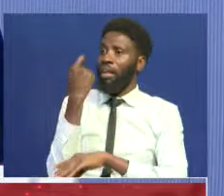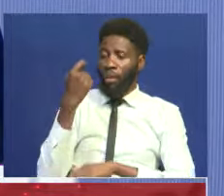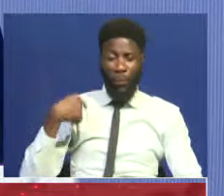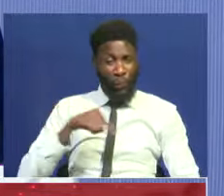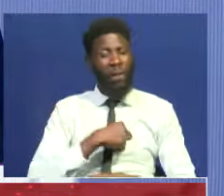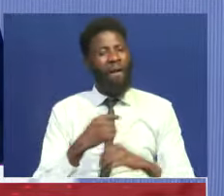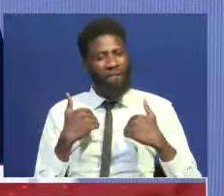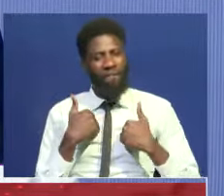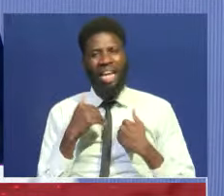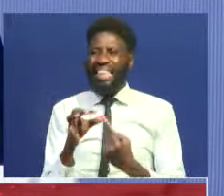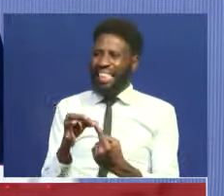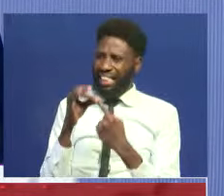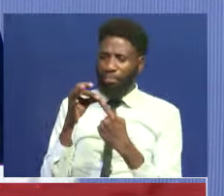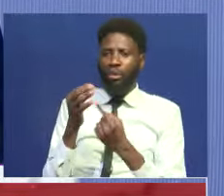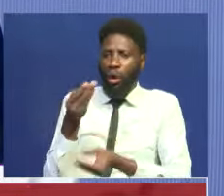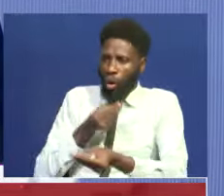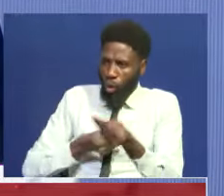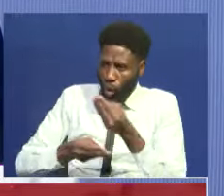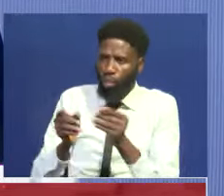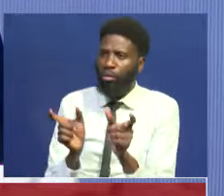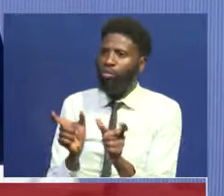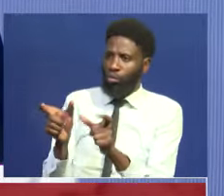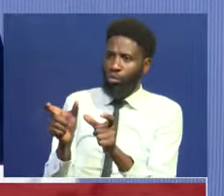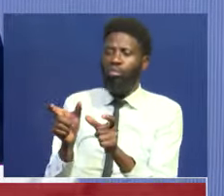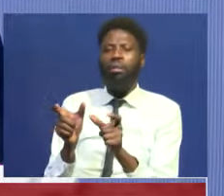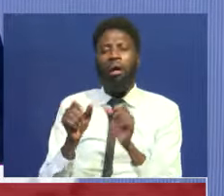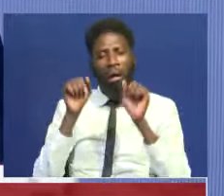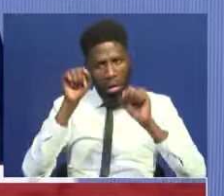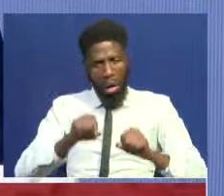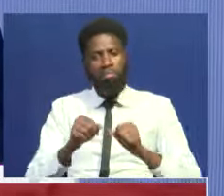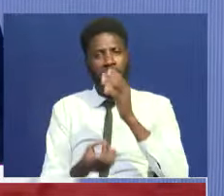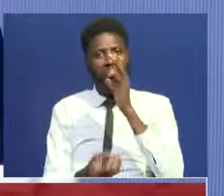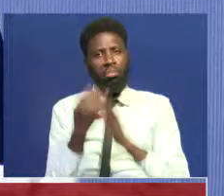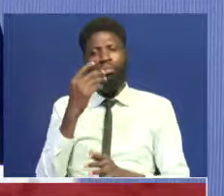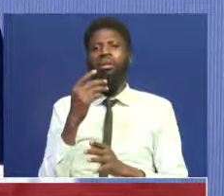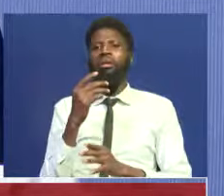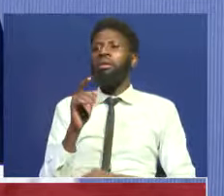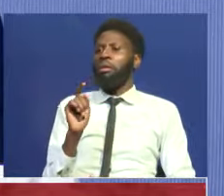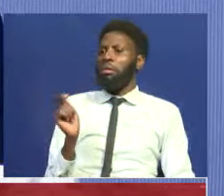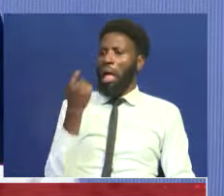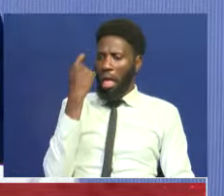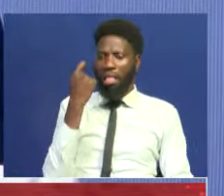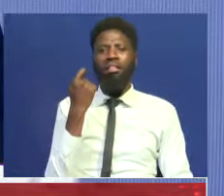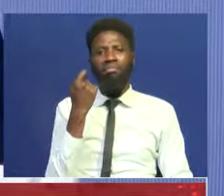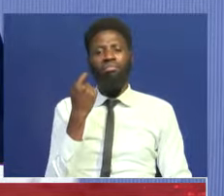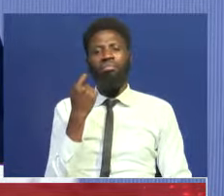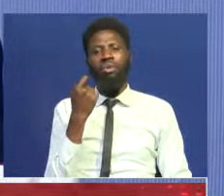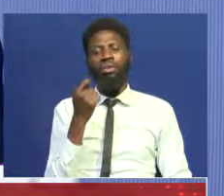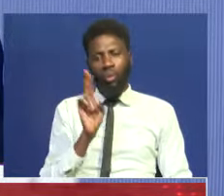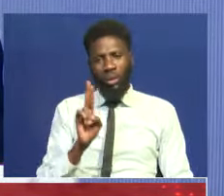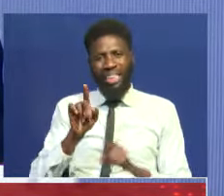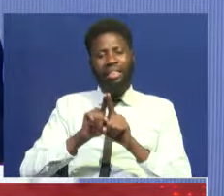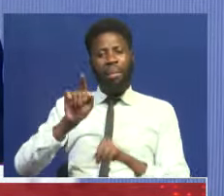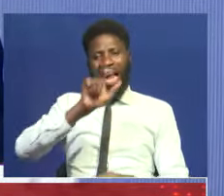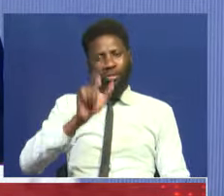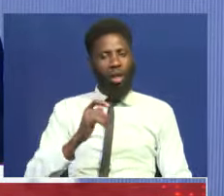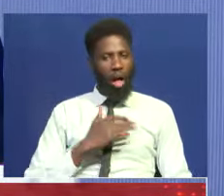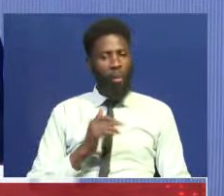manufacture for local consumption in Kenya and for our region. Again, realizing the importance of